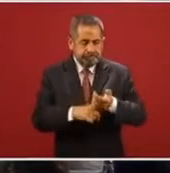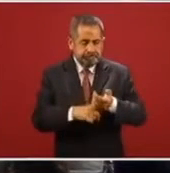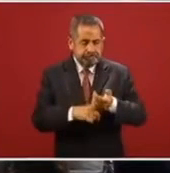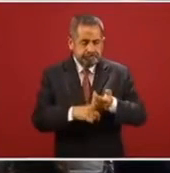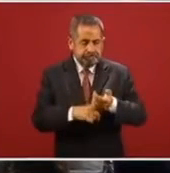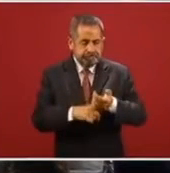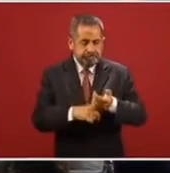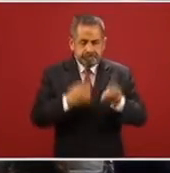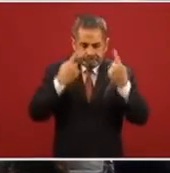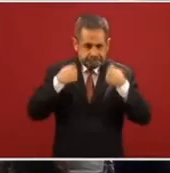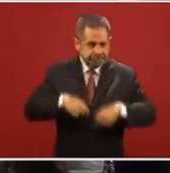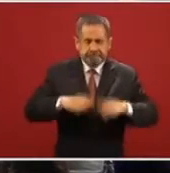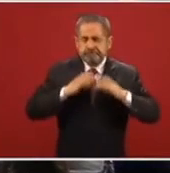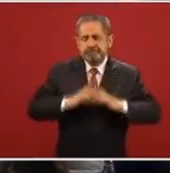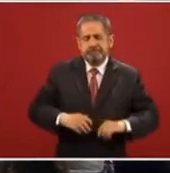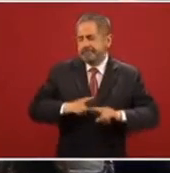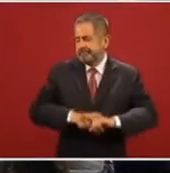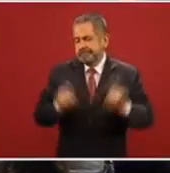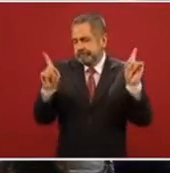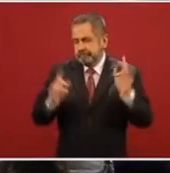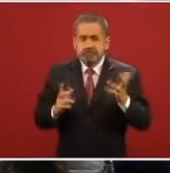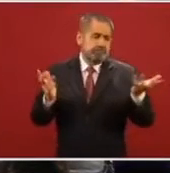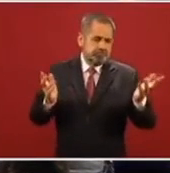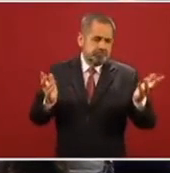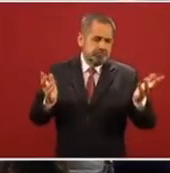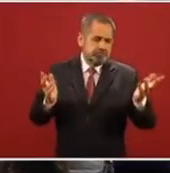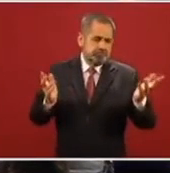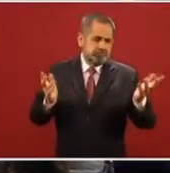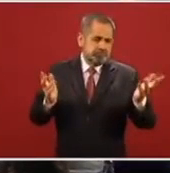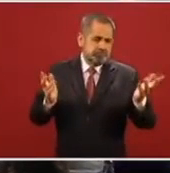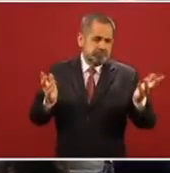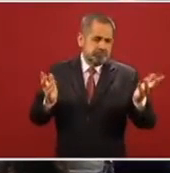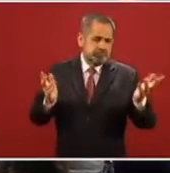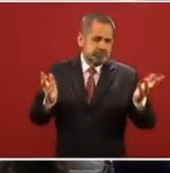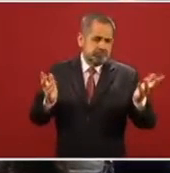explanation of their symptoms otra enfermedad. Pero además